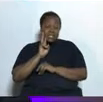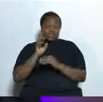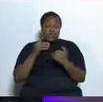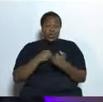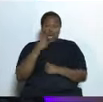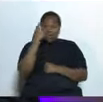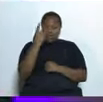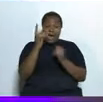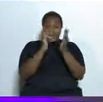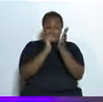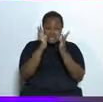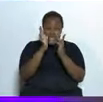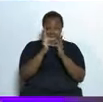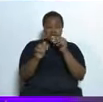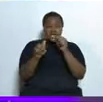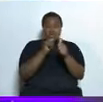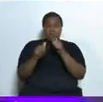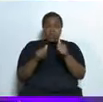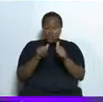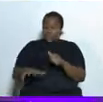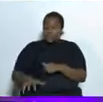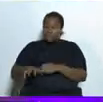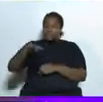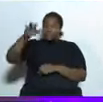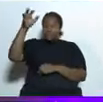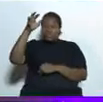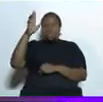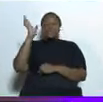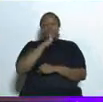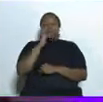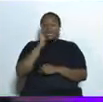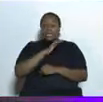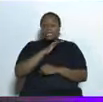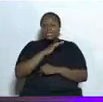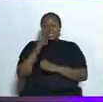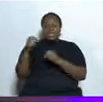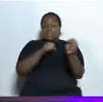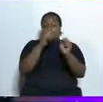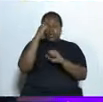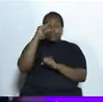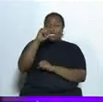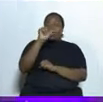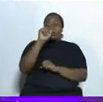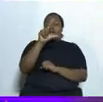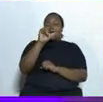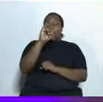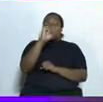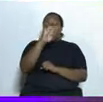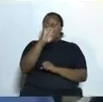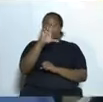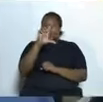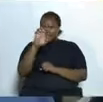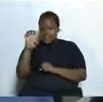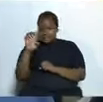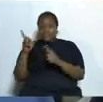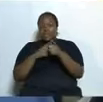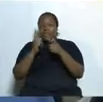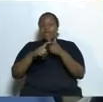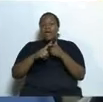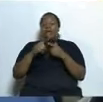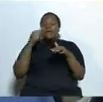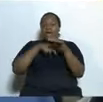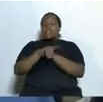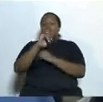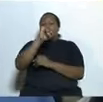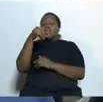only one Jesus that walked the dusty streets of Galilee, that walked the cobblestone streets of Jerusalem. There's only one